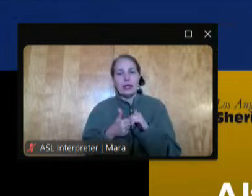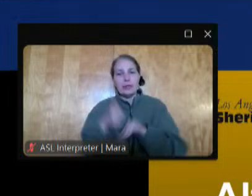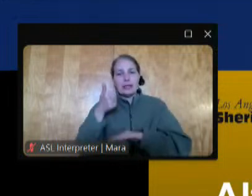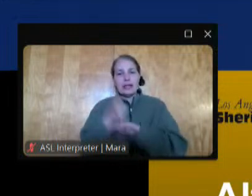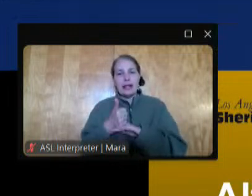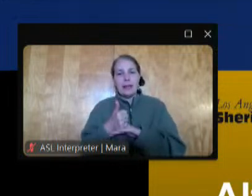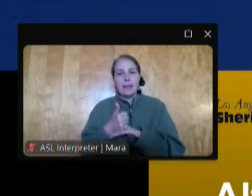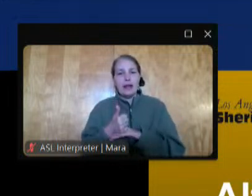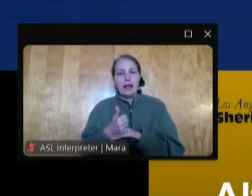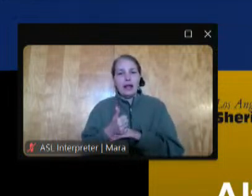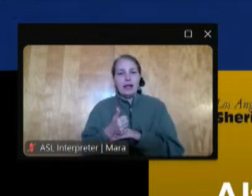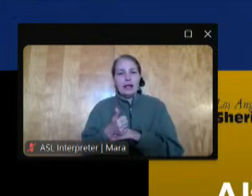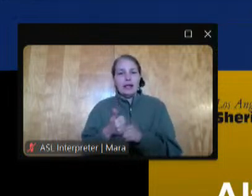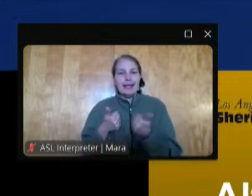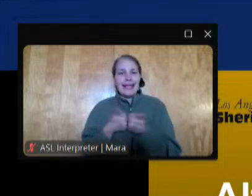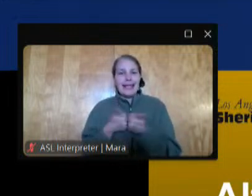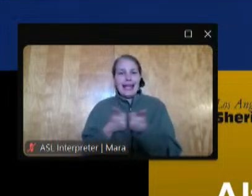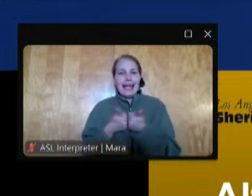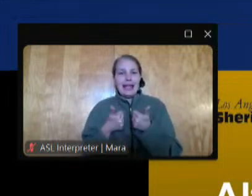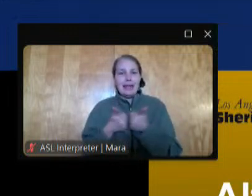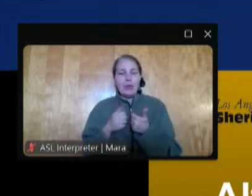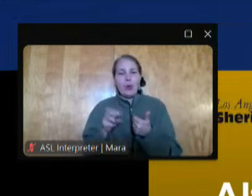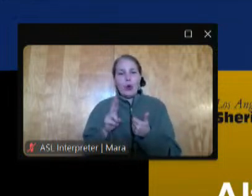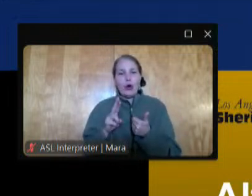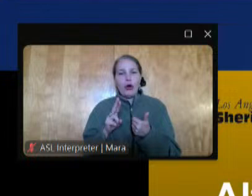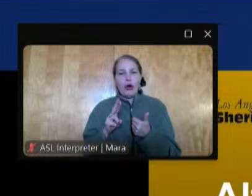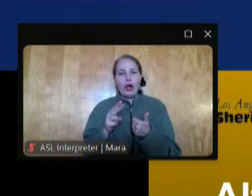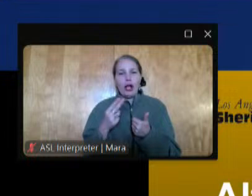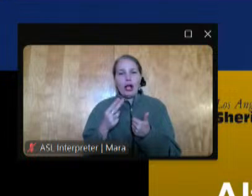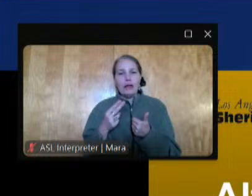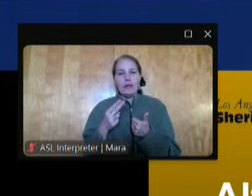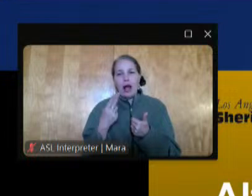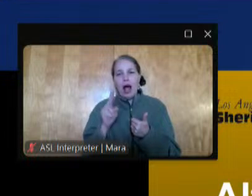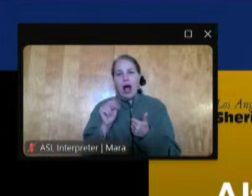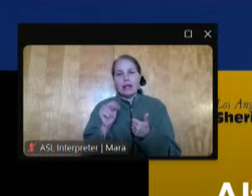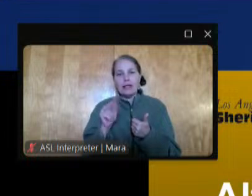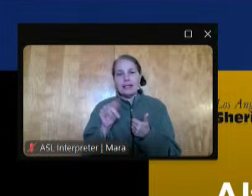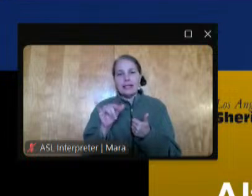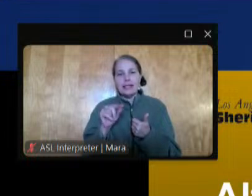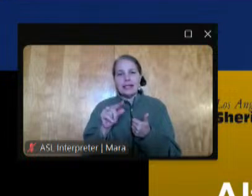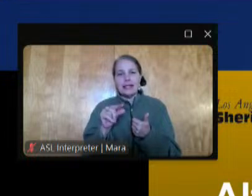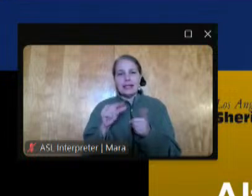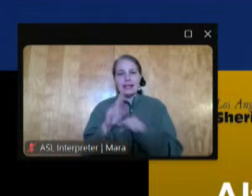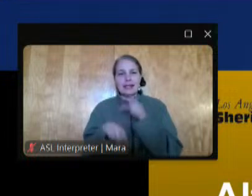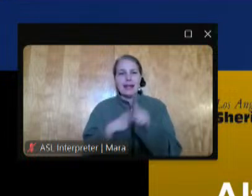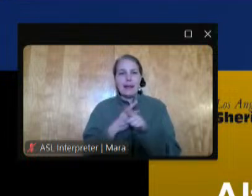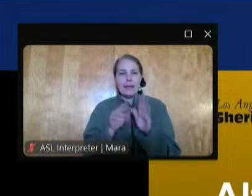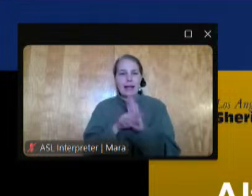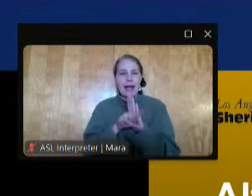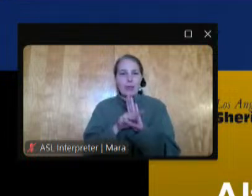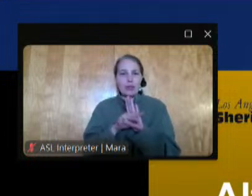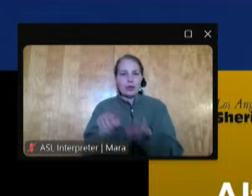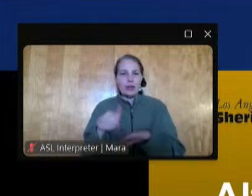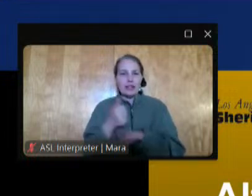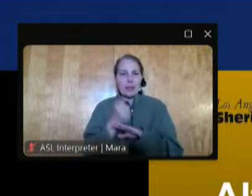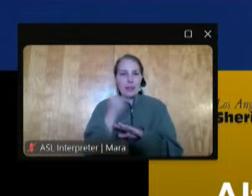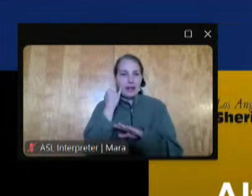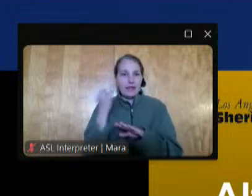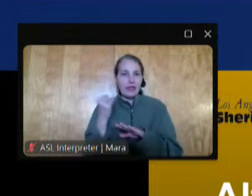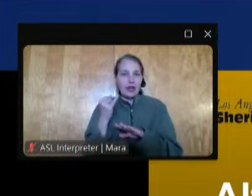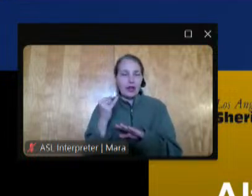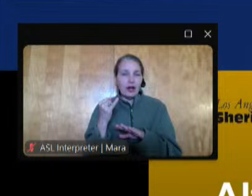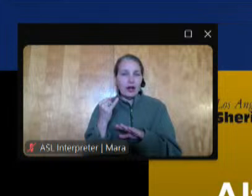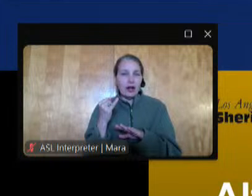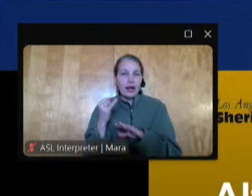on your property. And then that will also help us if they're motion activated, they have night vision, they don't need internet access,